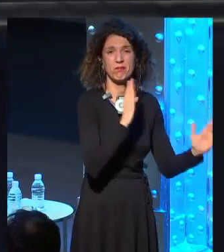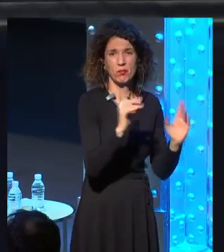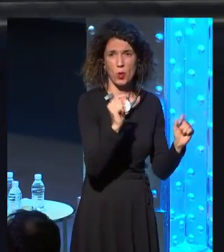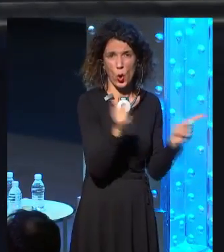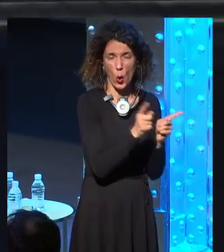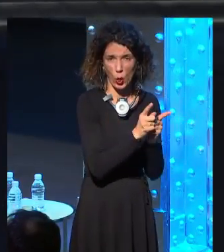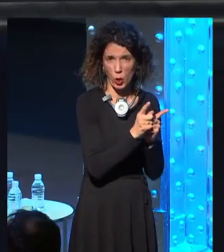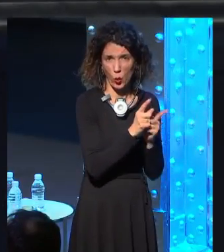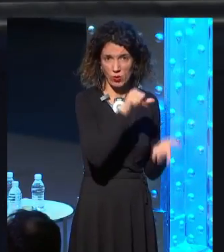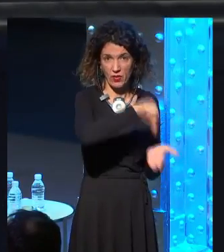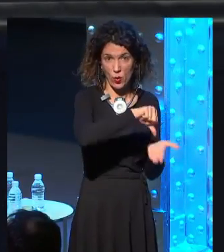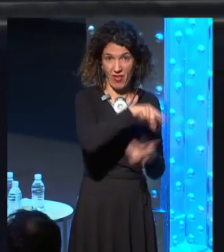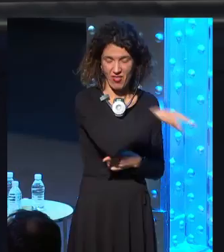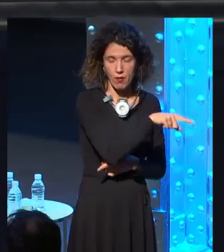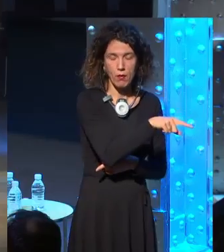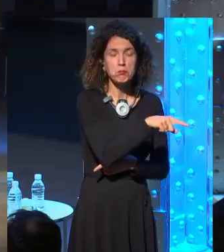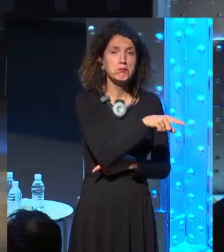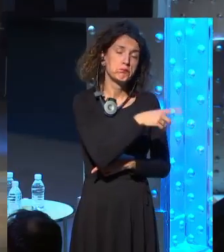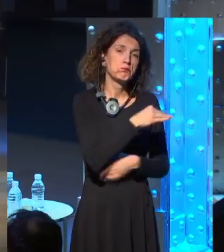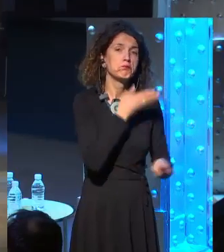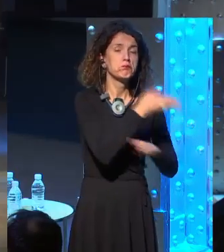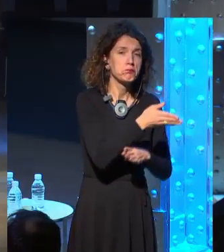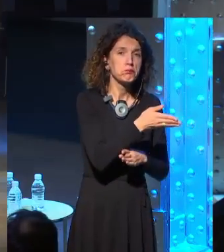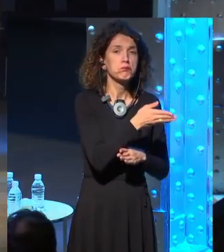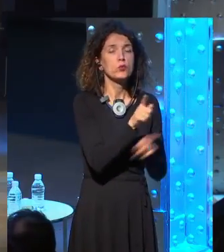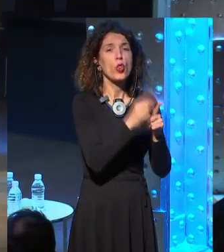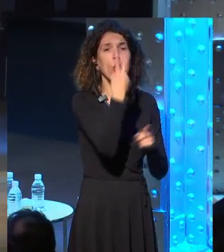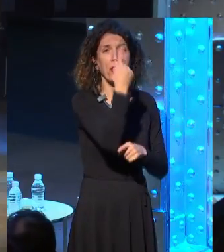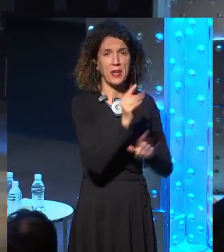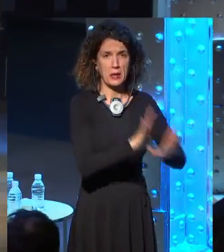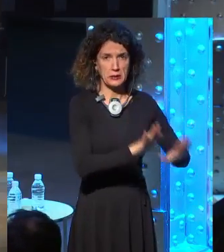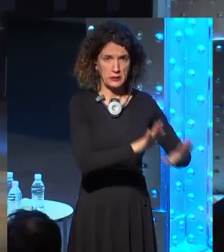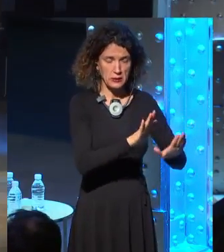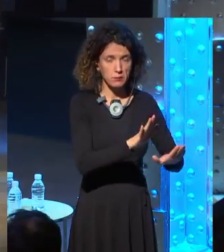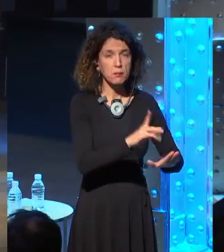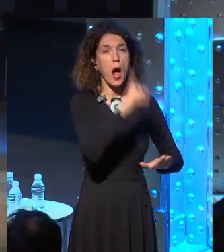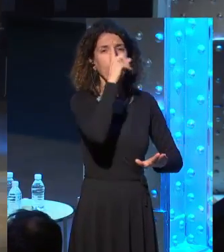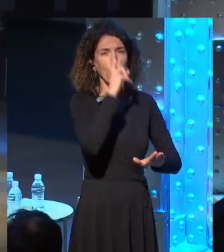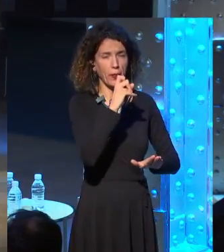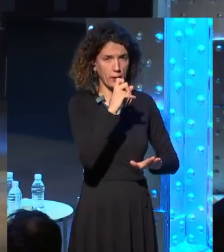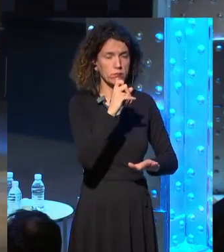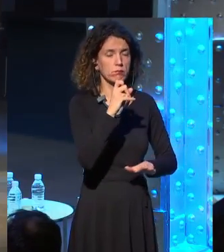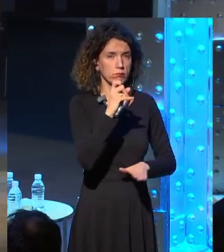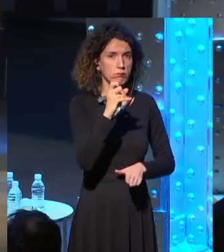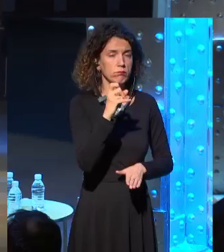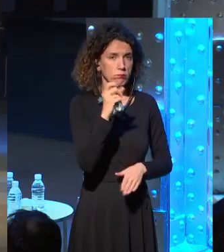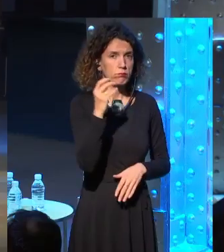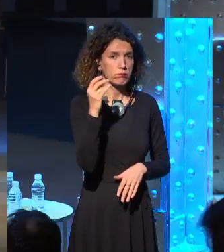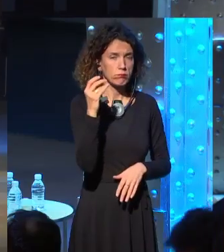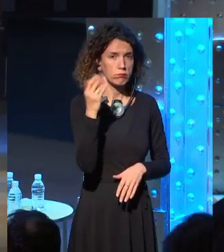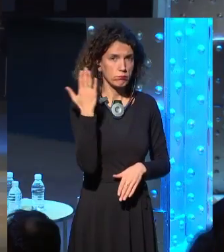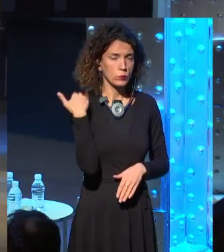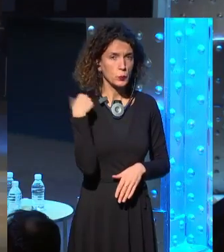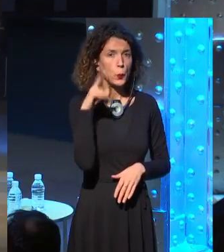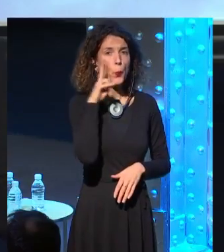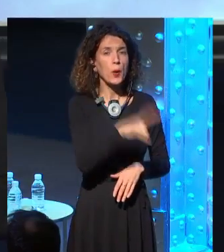I stopped for a day or two, and it reminded me of watching the kites rise